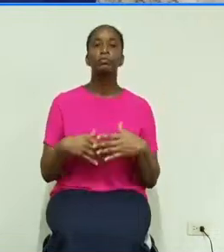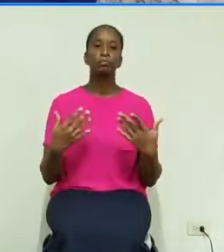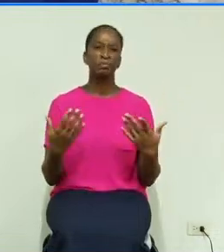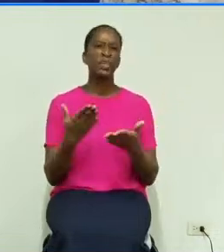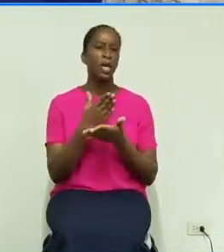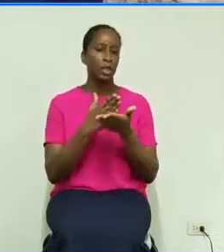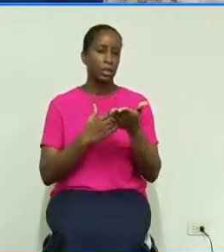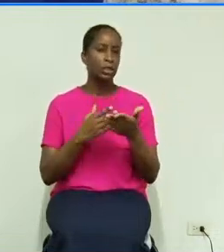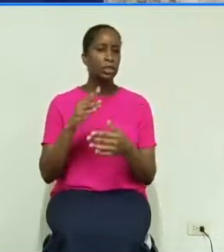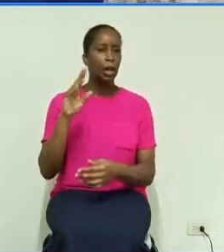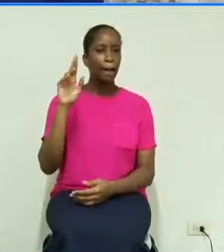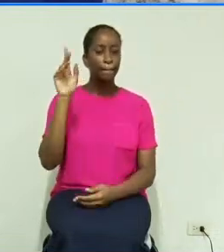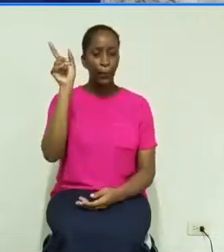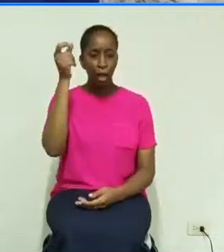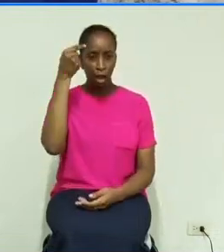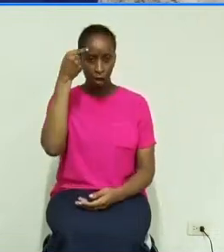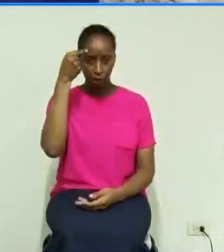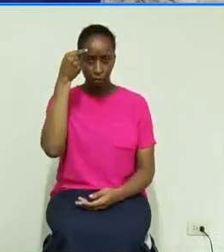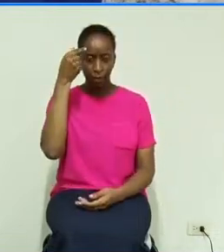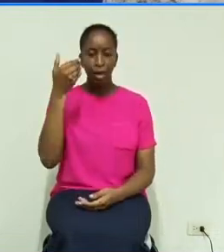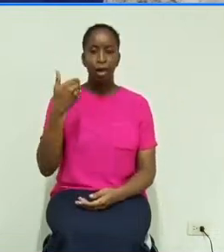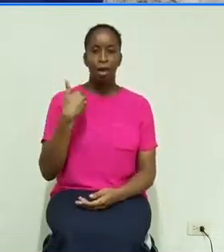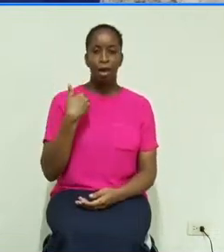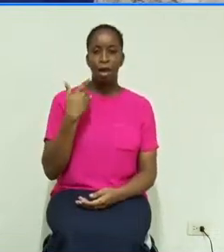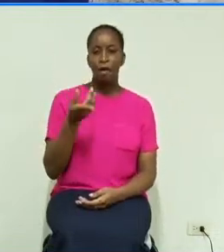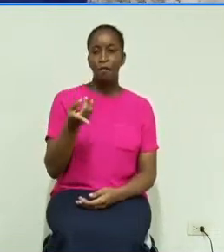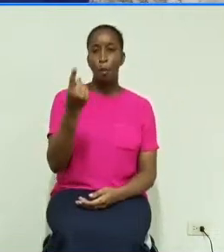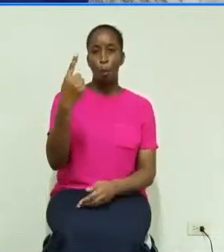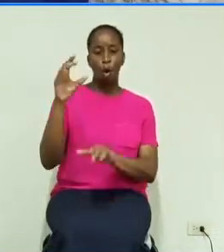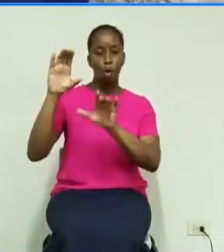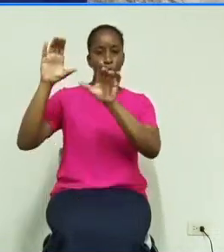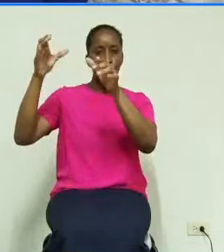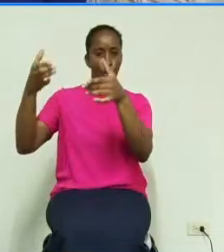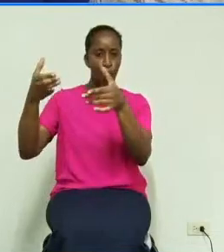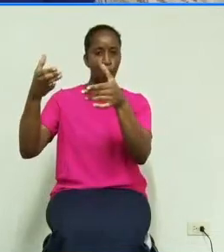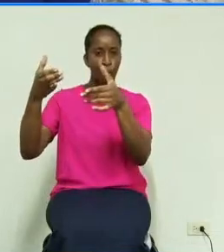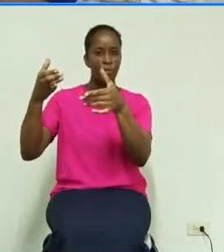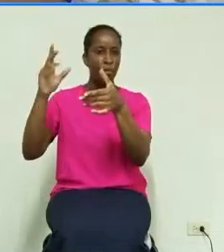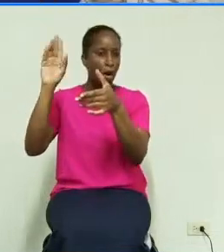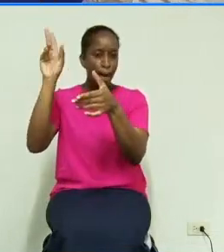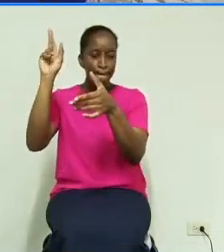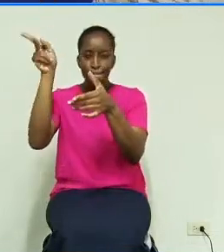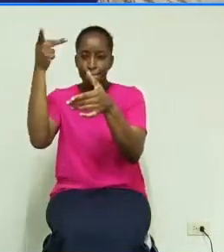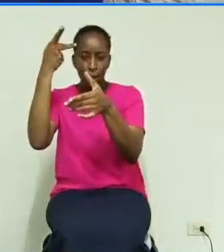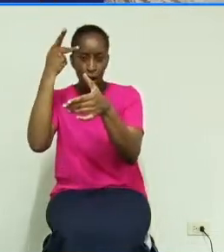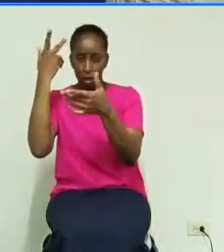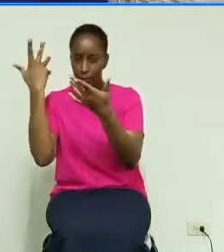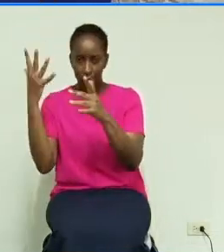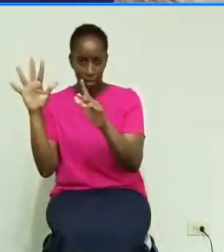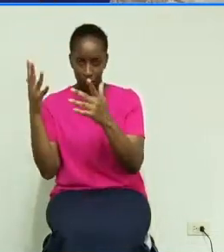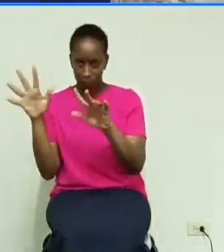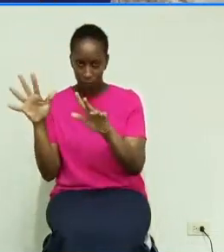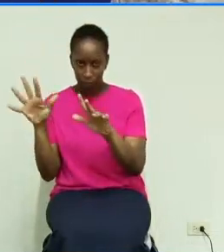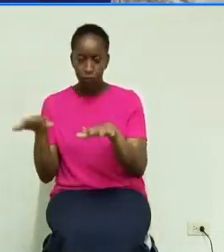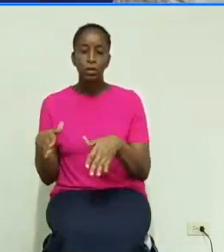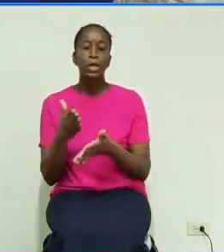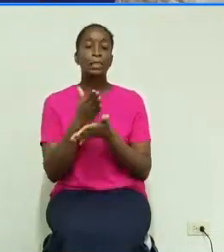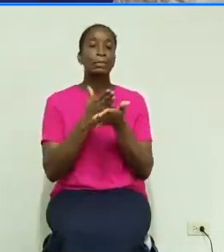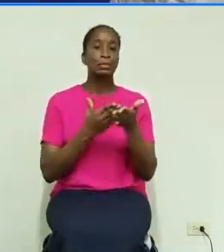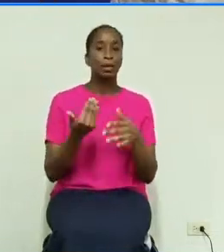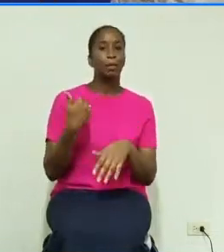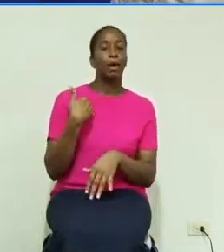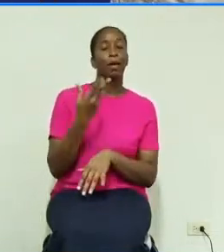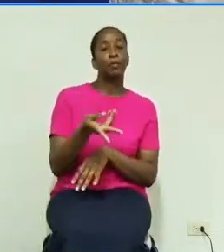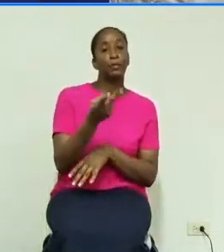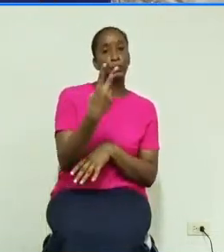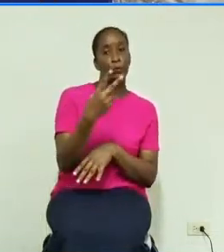and a bicameral house, a bicameral parliament is a parliament which has two houses, such as